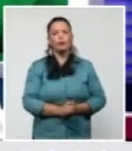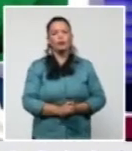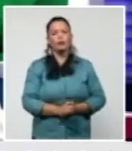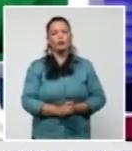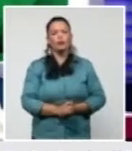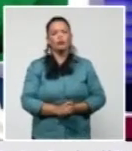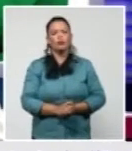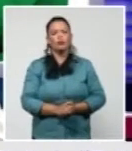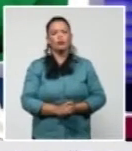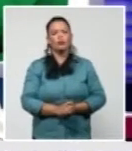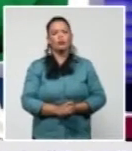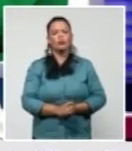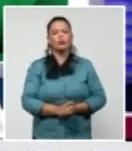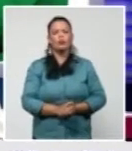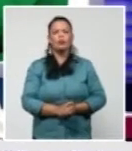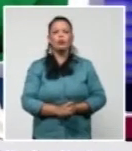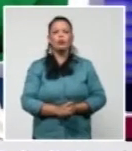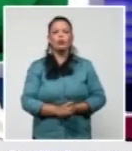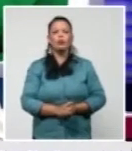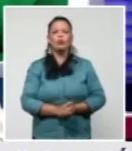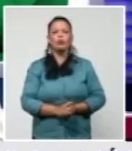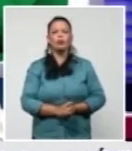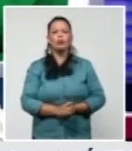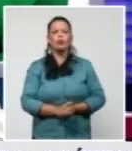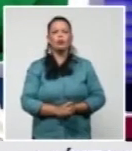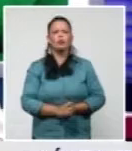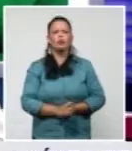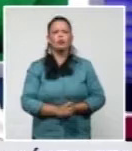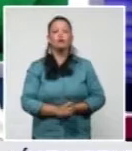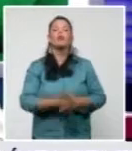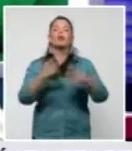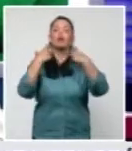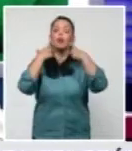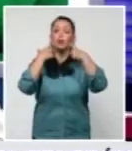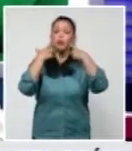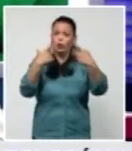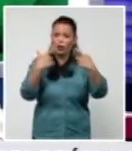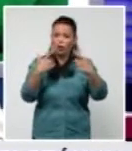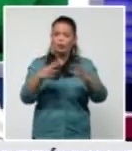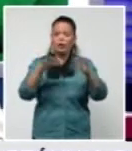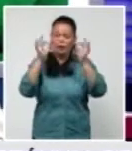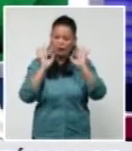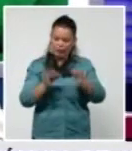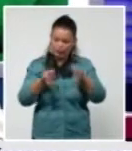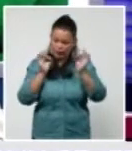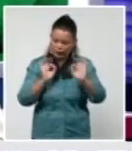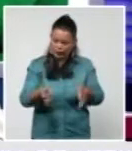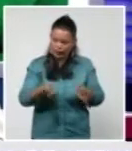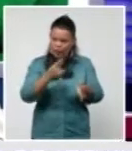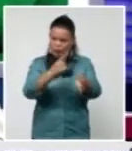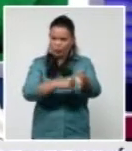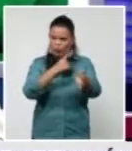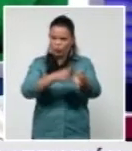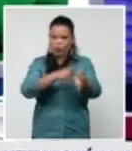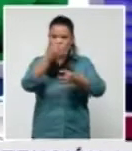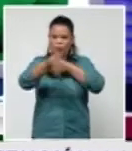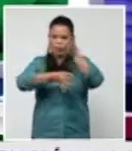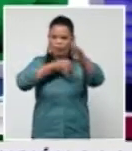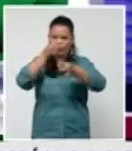a total of 51 children or pediatric cases to have tested positive for the virus over the last week,